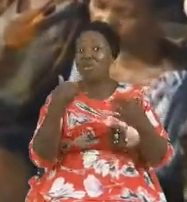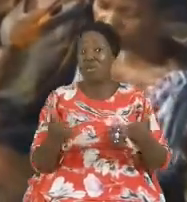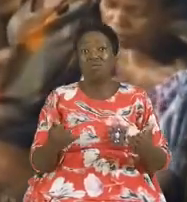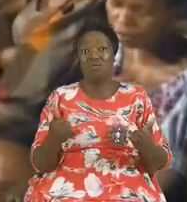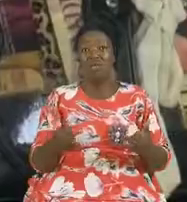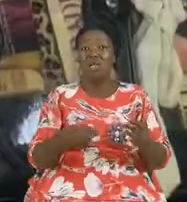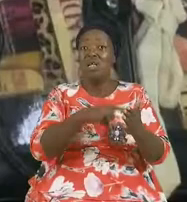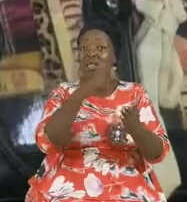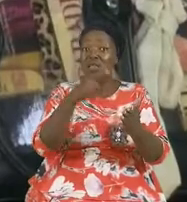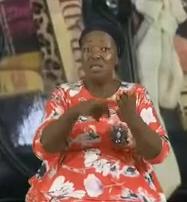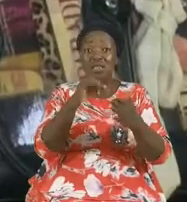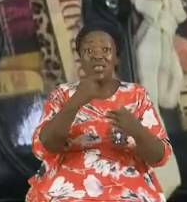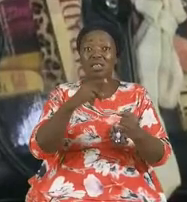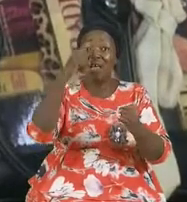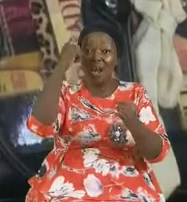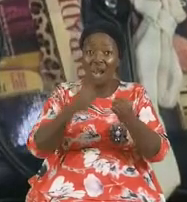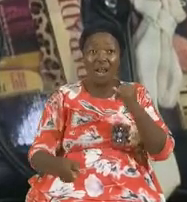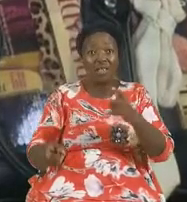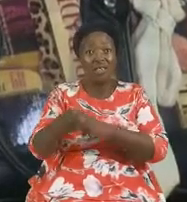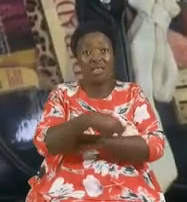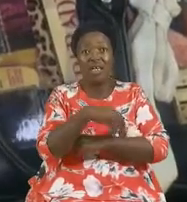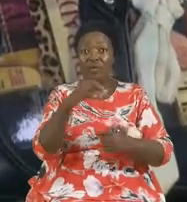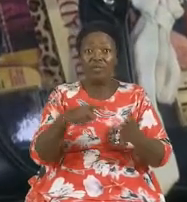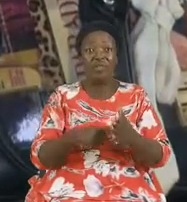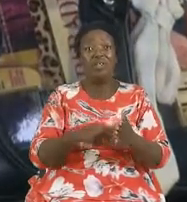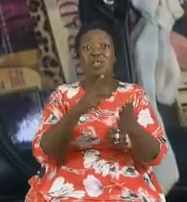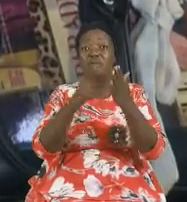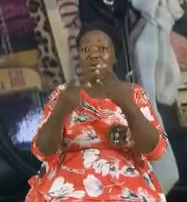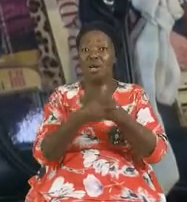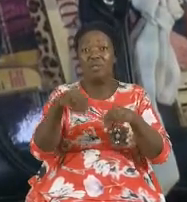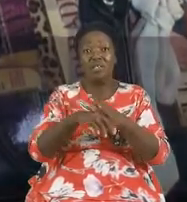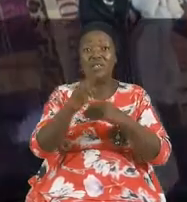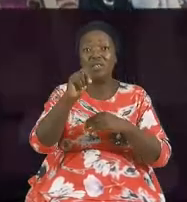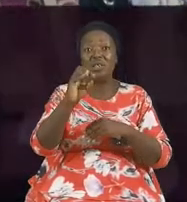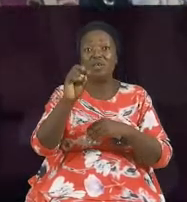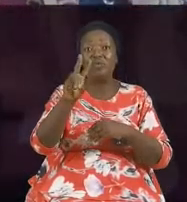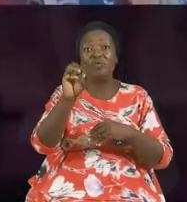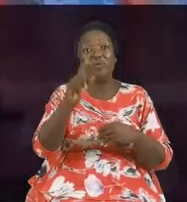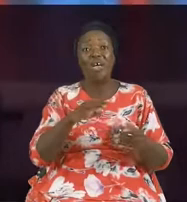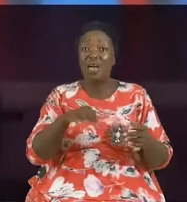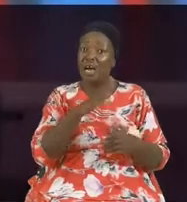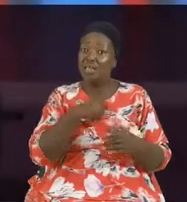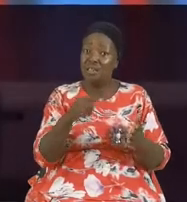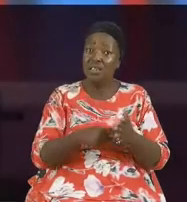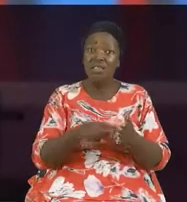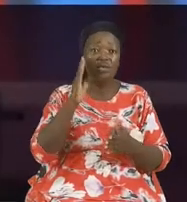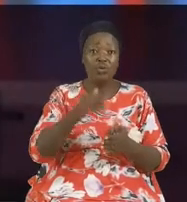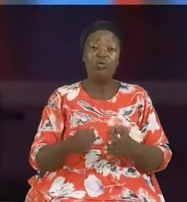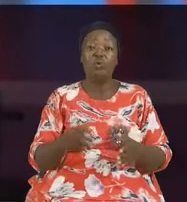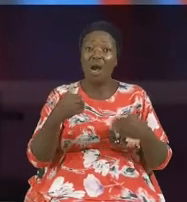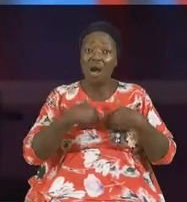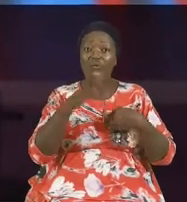saved. This is the chance for everyone now. This is the end of this crusade, this November,